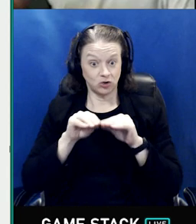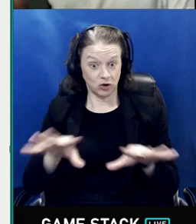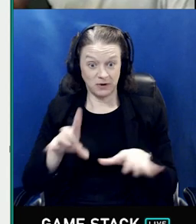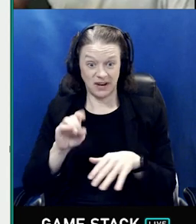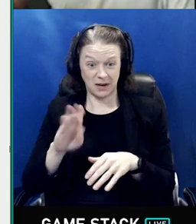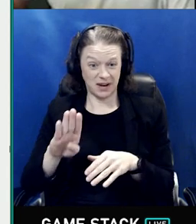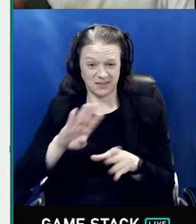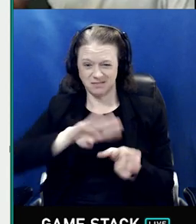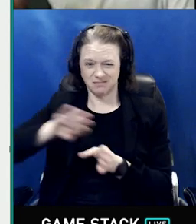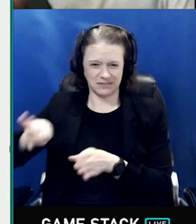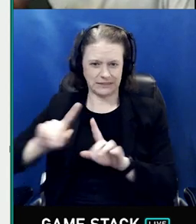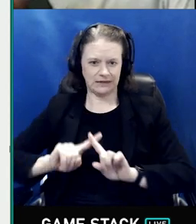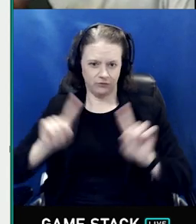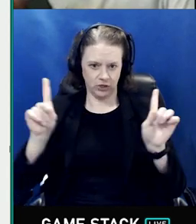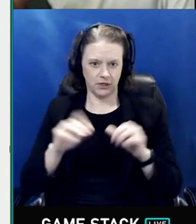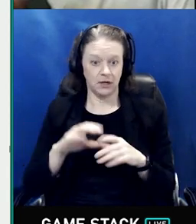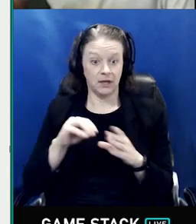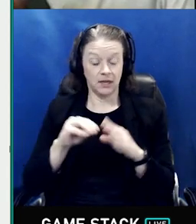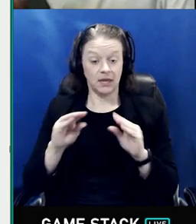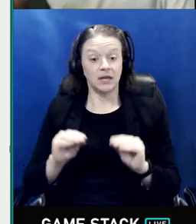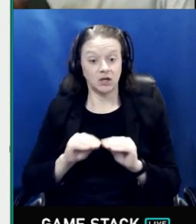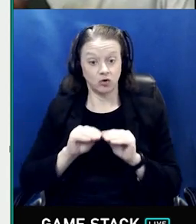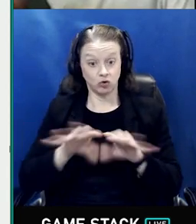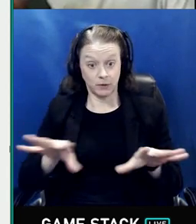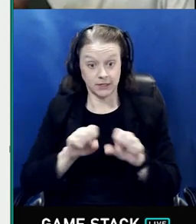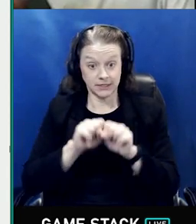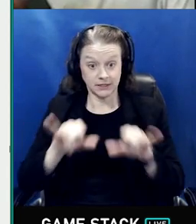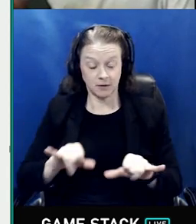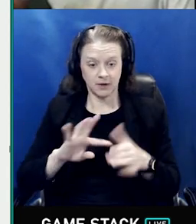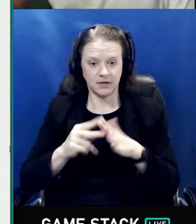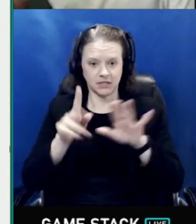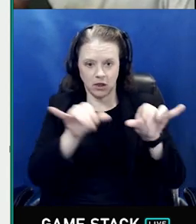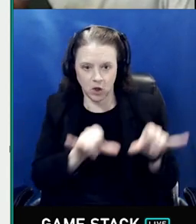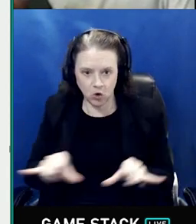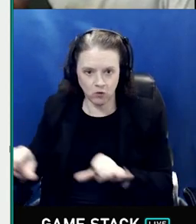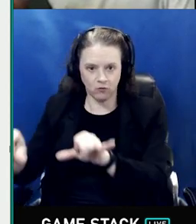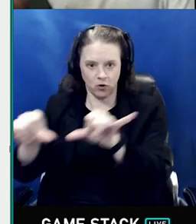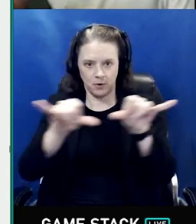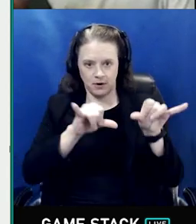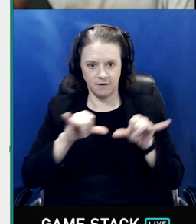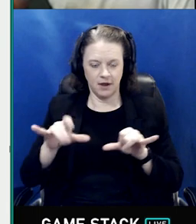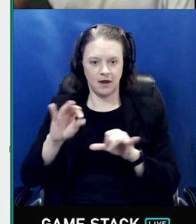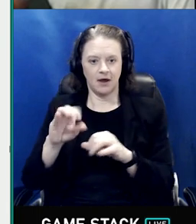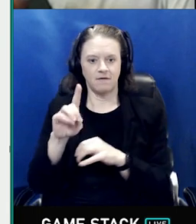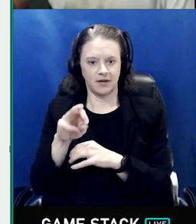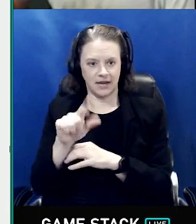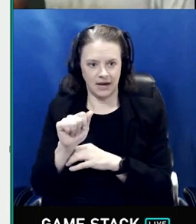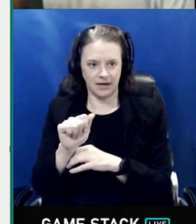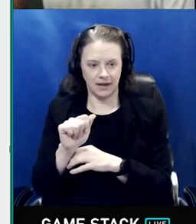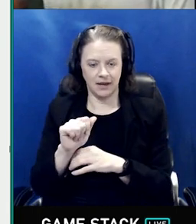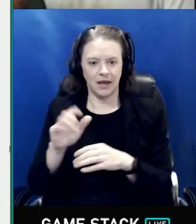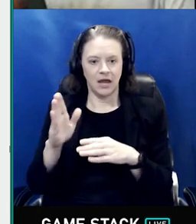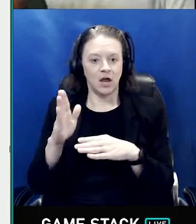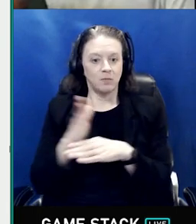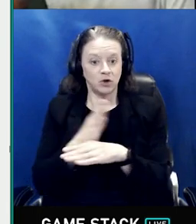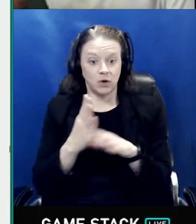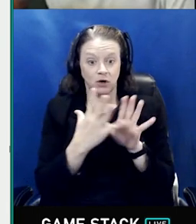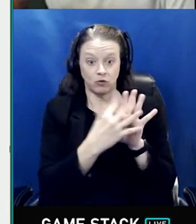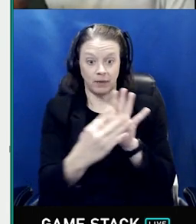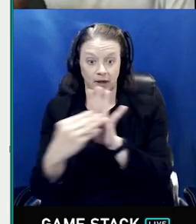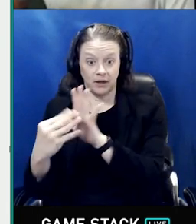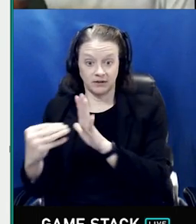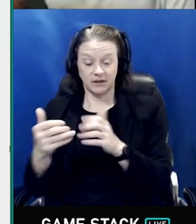in a distributed system, consistency means the uniformity of data between replicas separated by hundreds or even thousands of